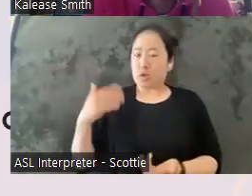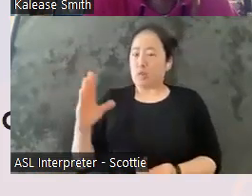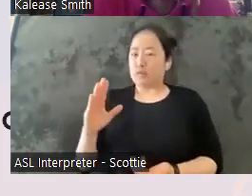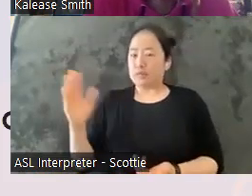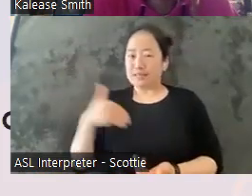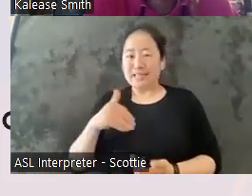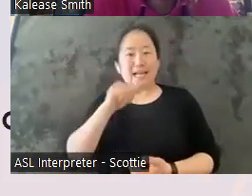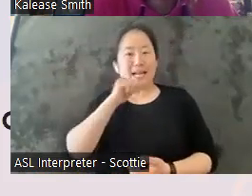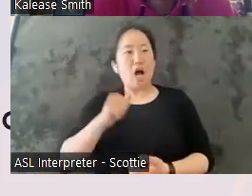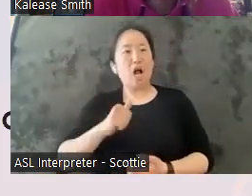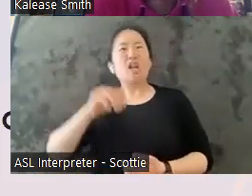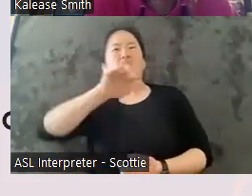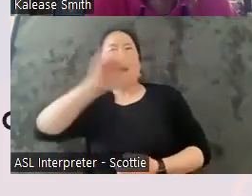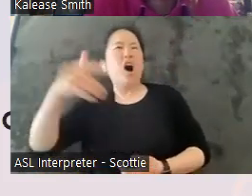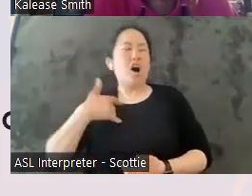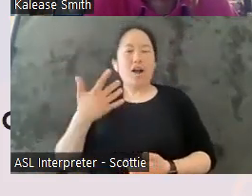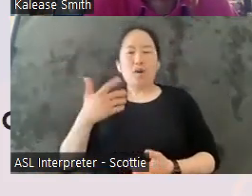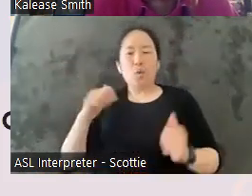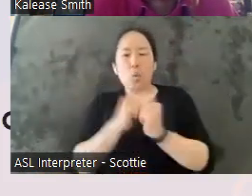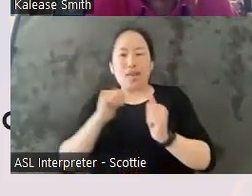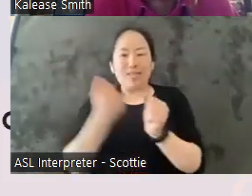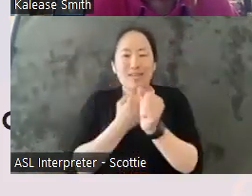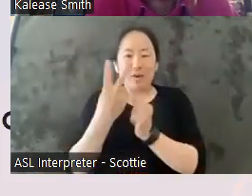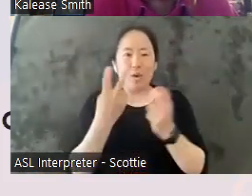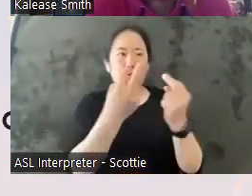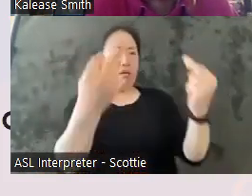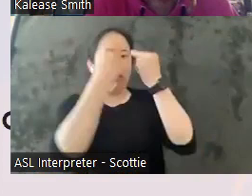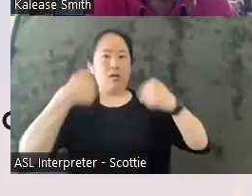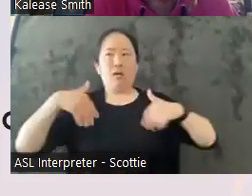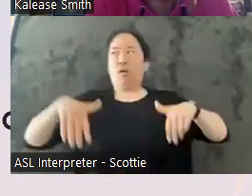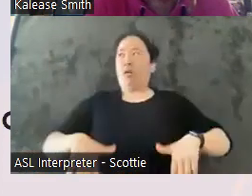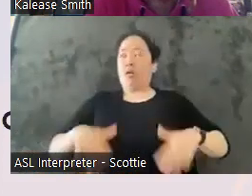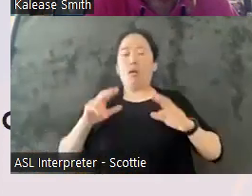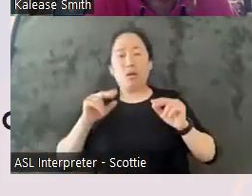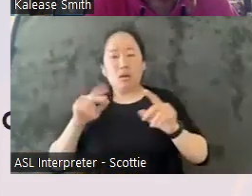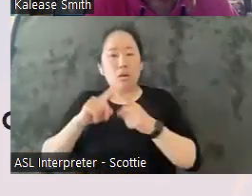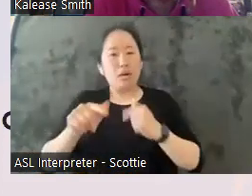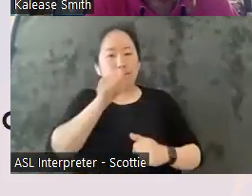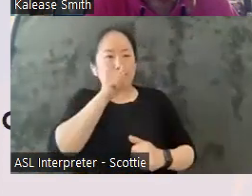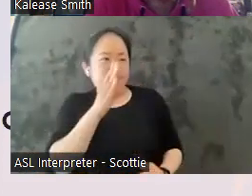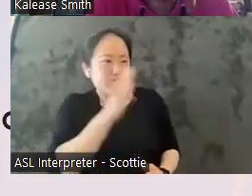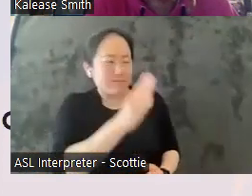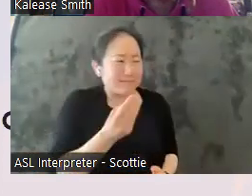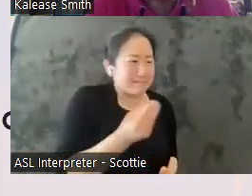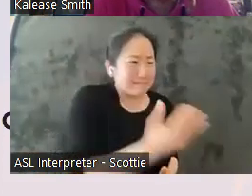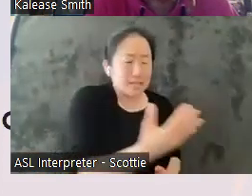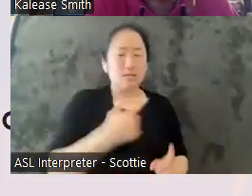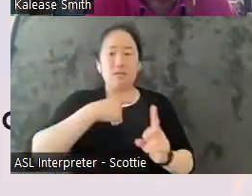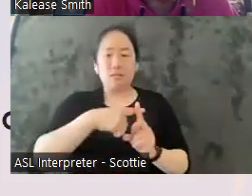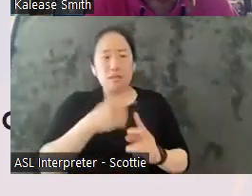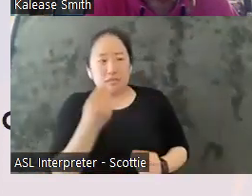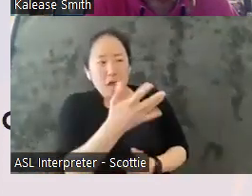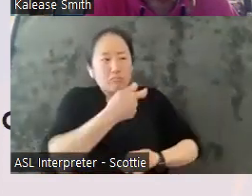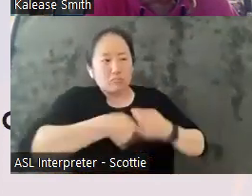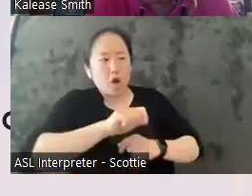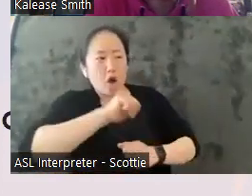that space in a helpful, more positive way. And then even giving me some very important or direct terms to use otherwise.